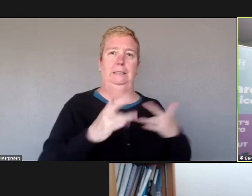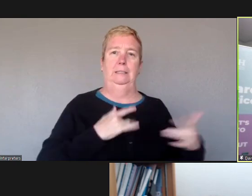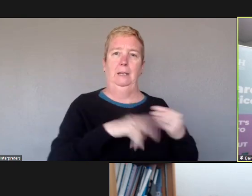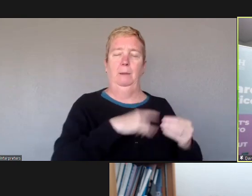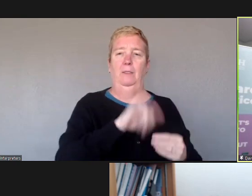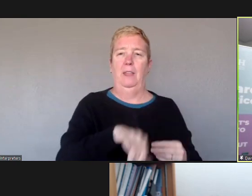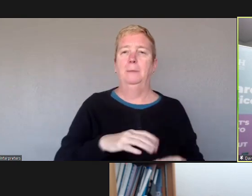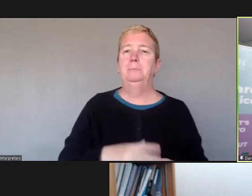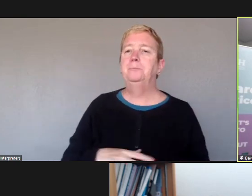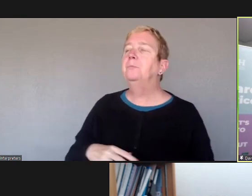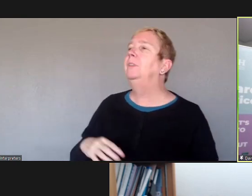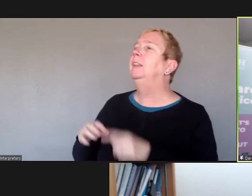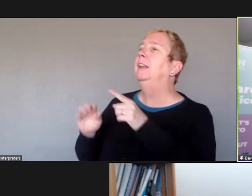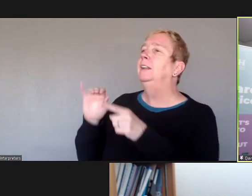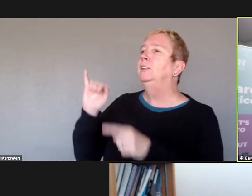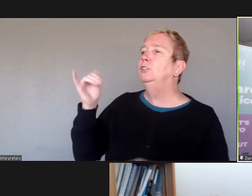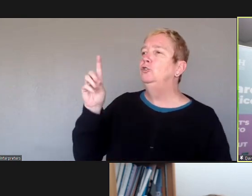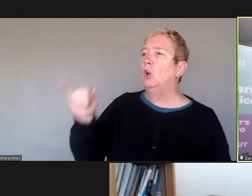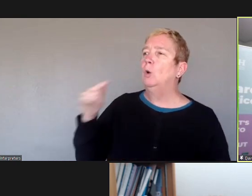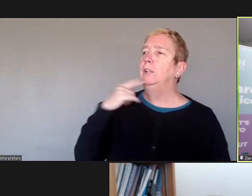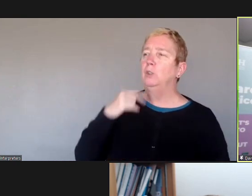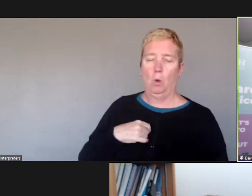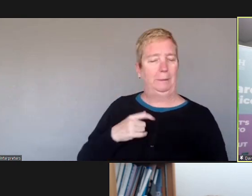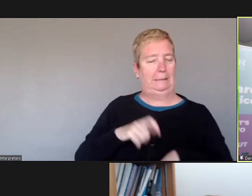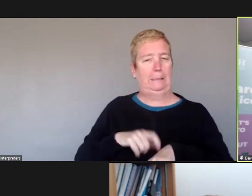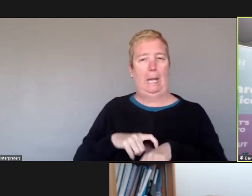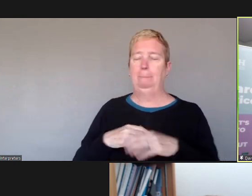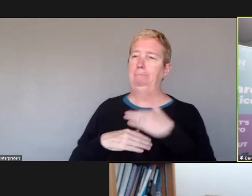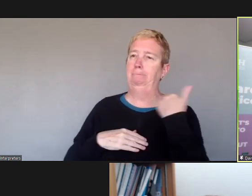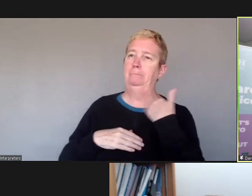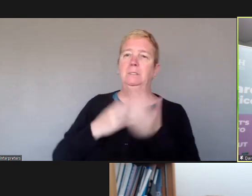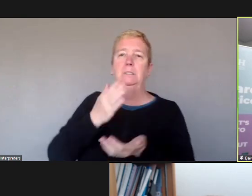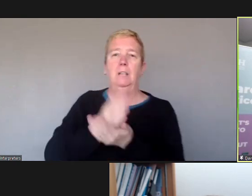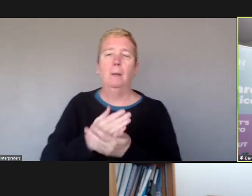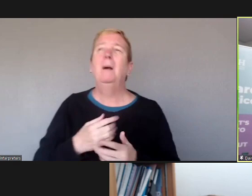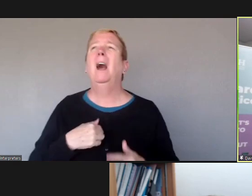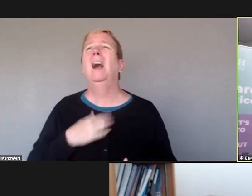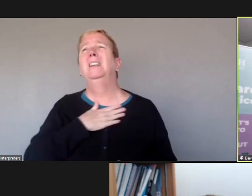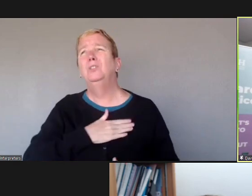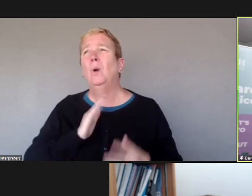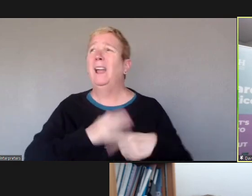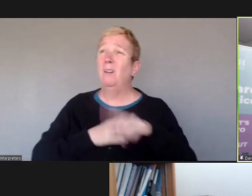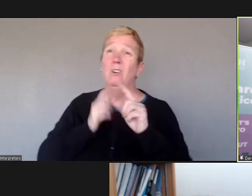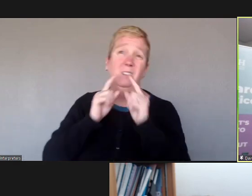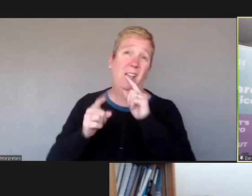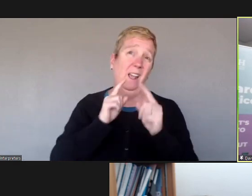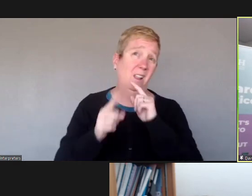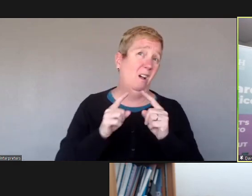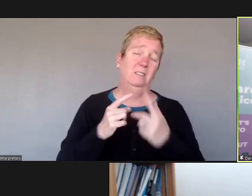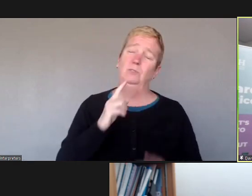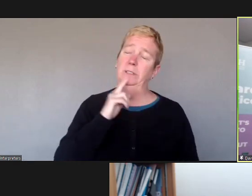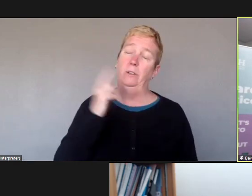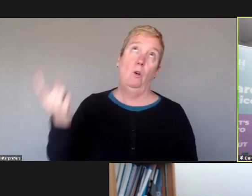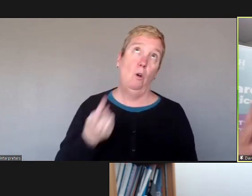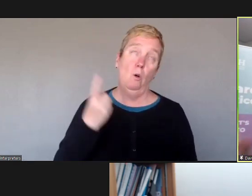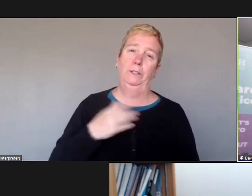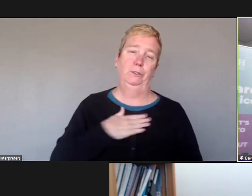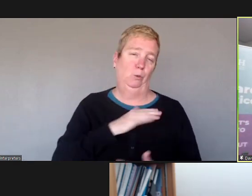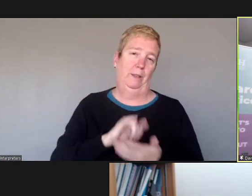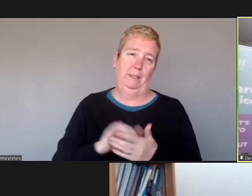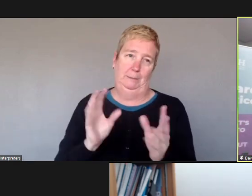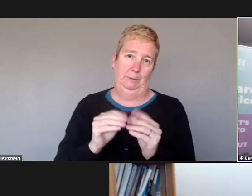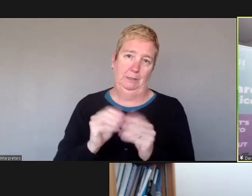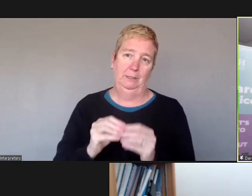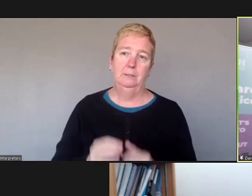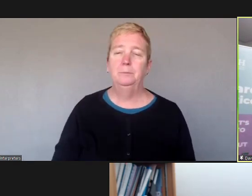the text to wrap it up. I've really enjoyed the dialogue as always. You guys and you